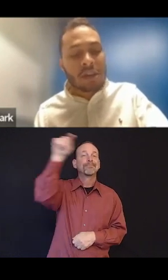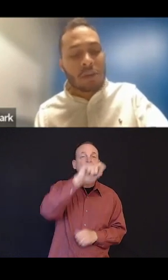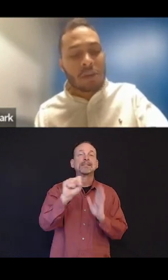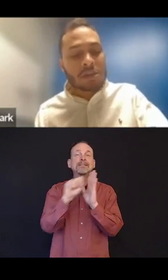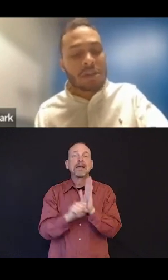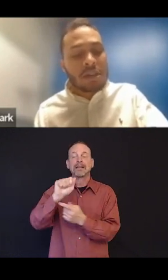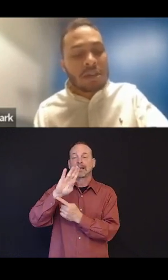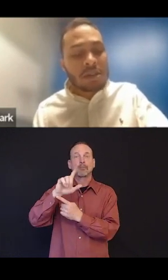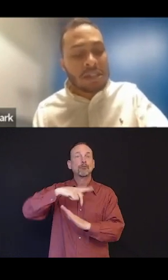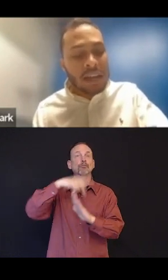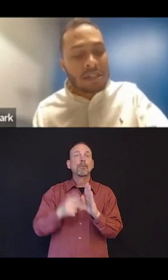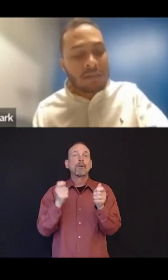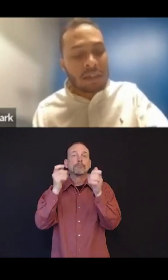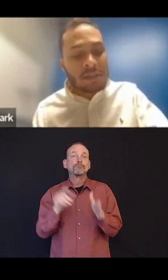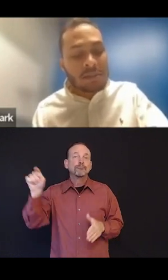industry stakeholders,